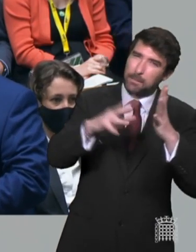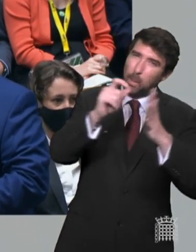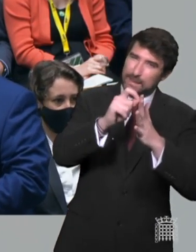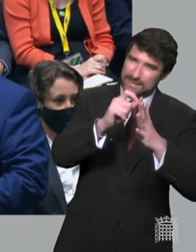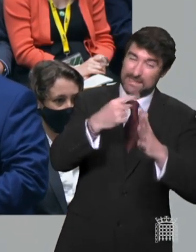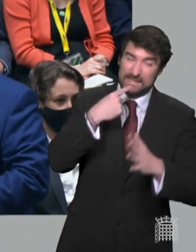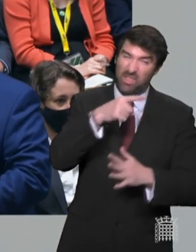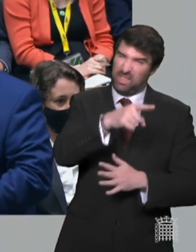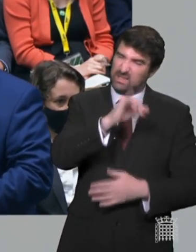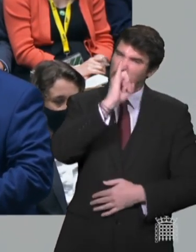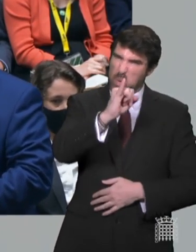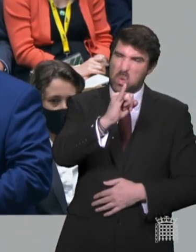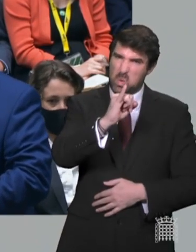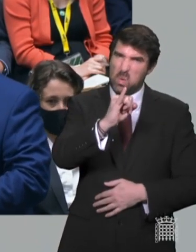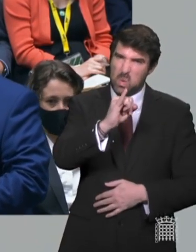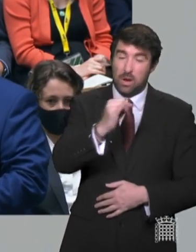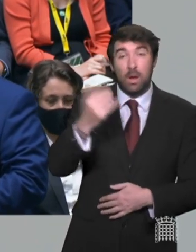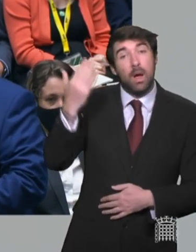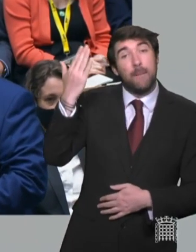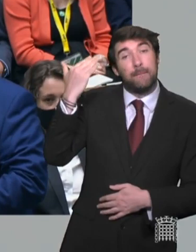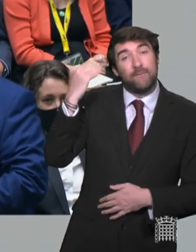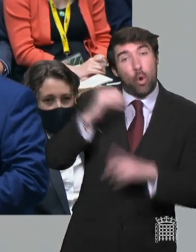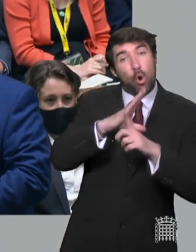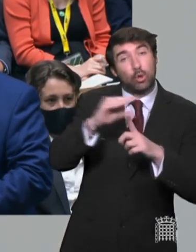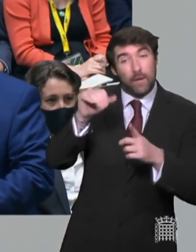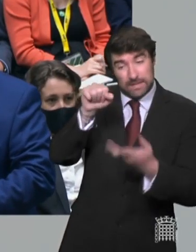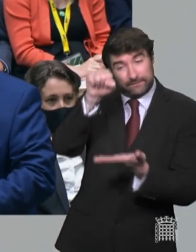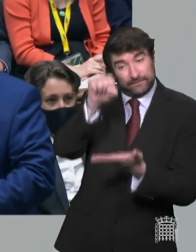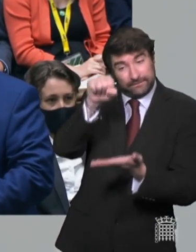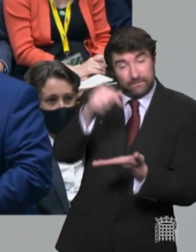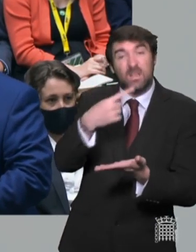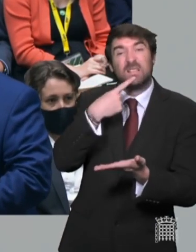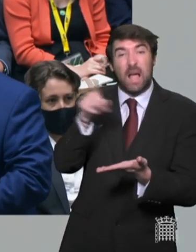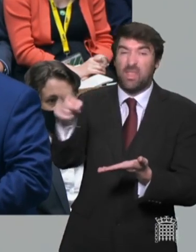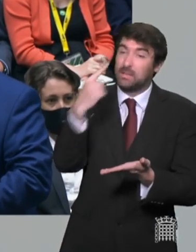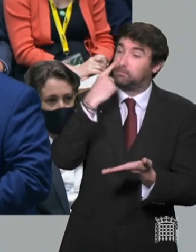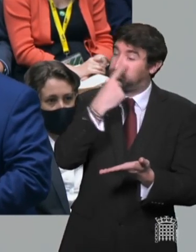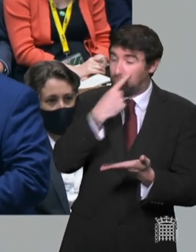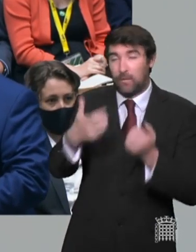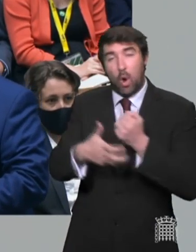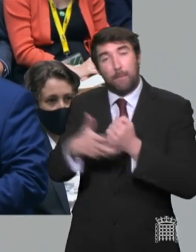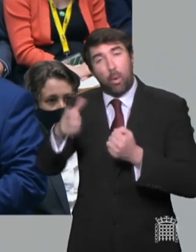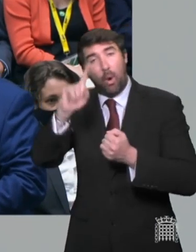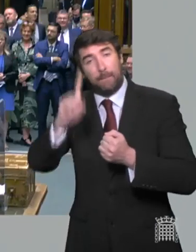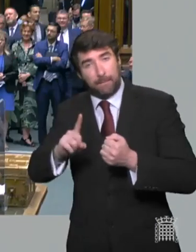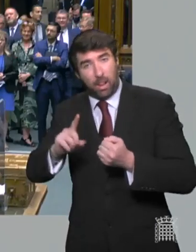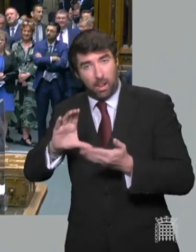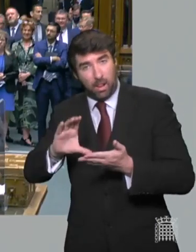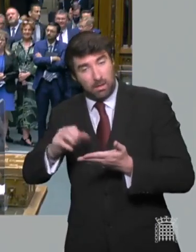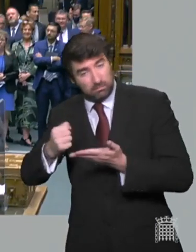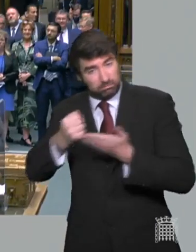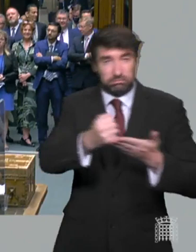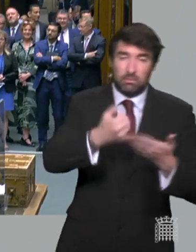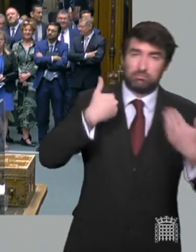Tory Chancellor has said this is the poor subsidising the rich. A former Tory Prime Minister has called this regressive.